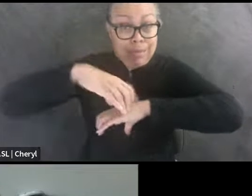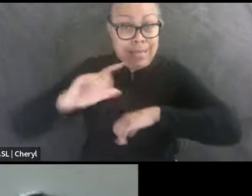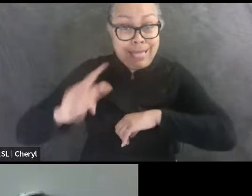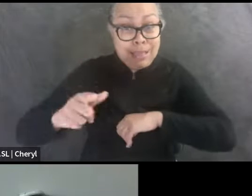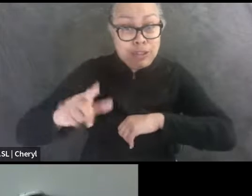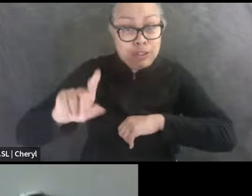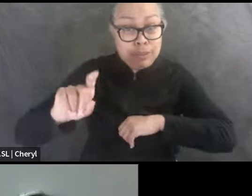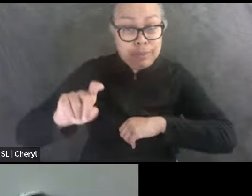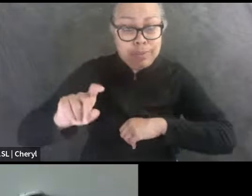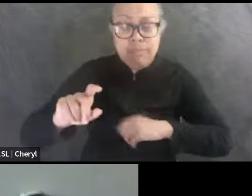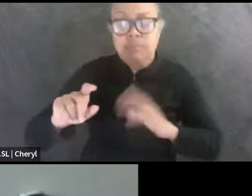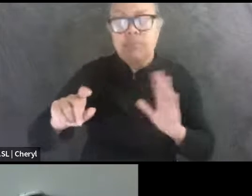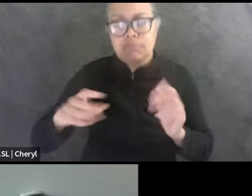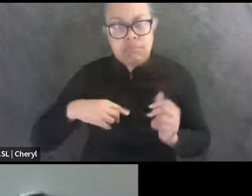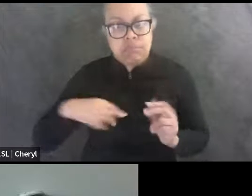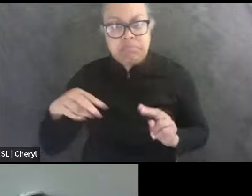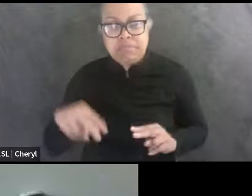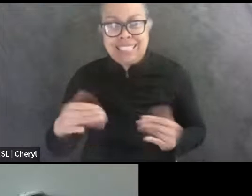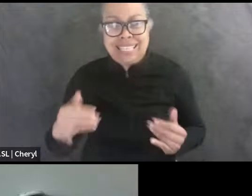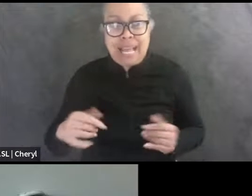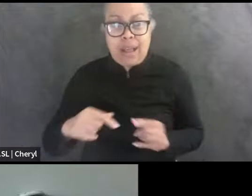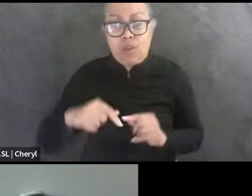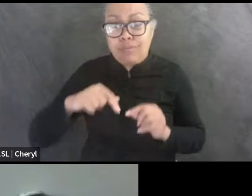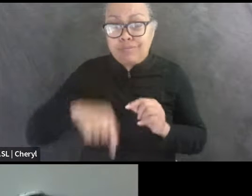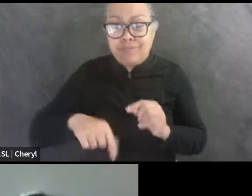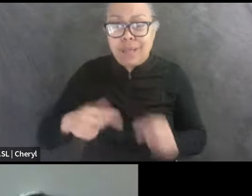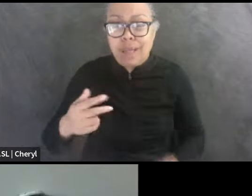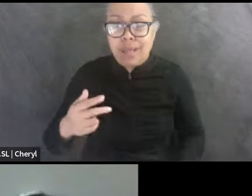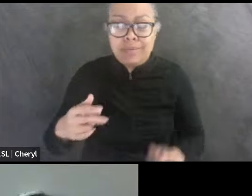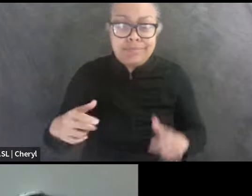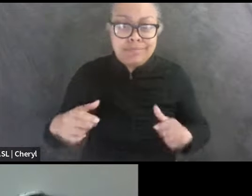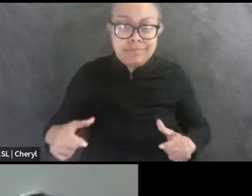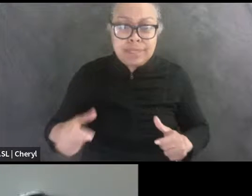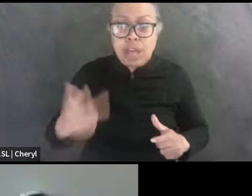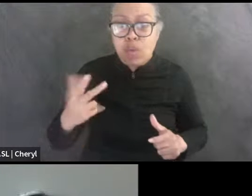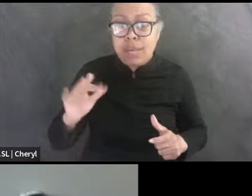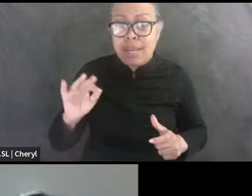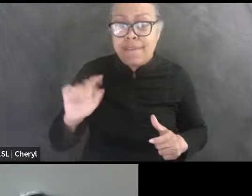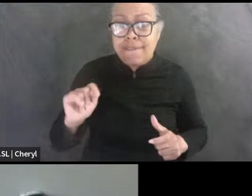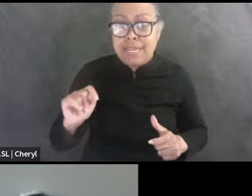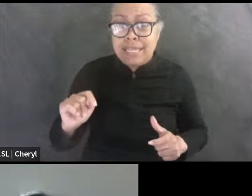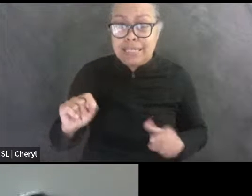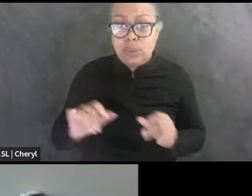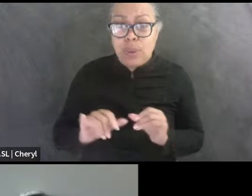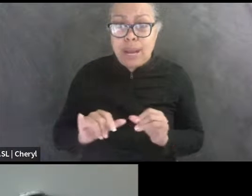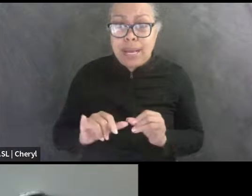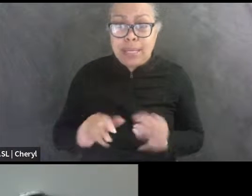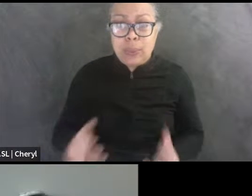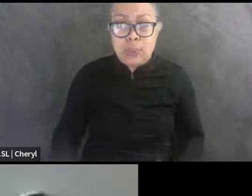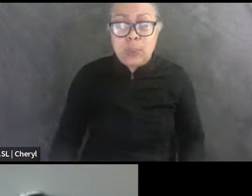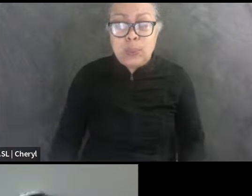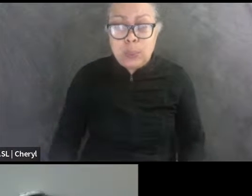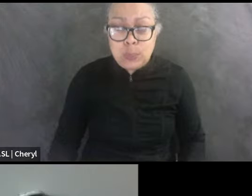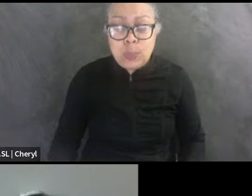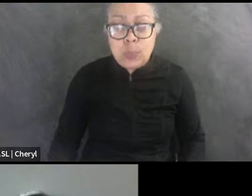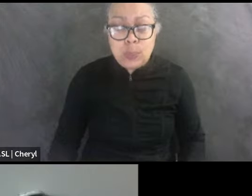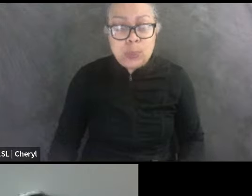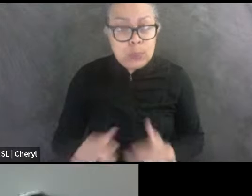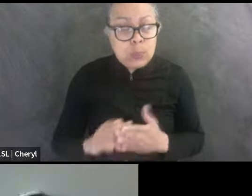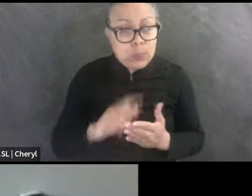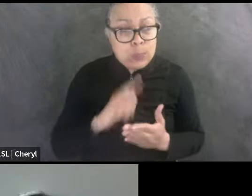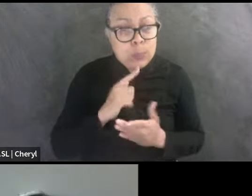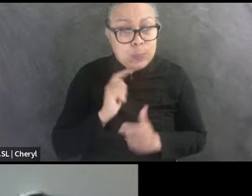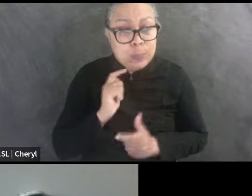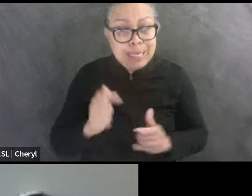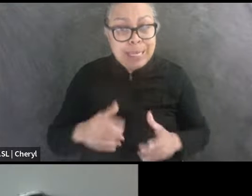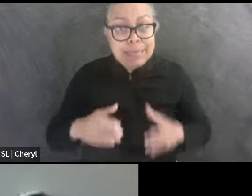Actually, I'm looking at it now, and their footer is 3 feet wide. That is a substantial footer for a